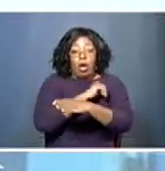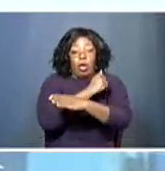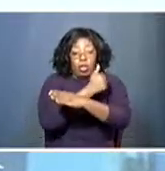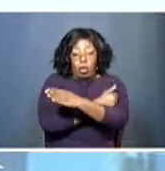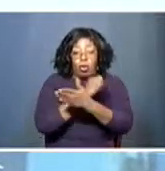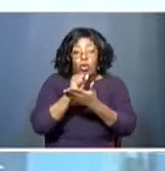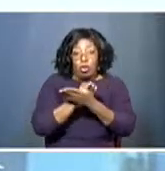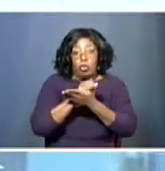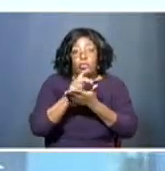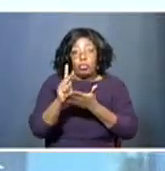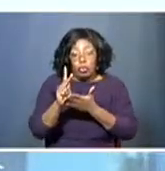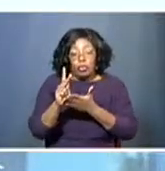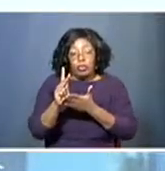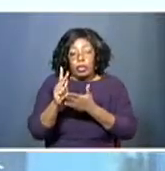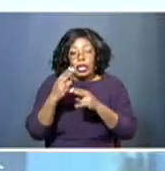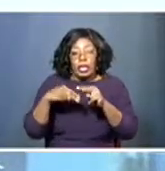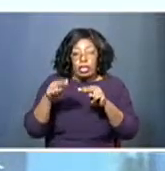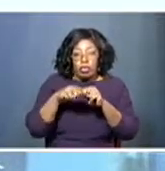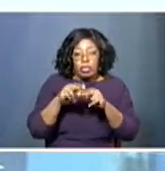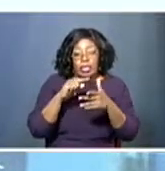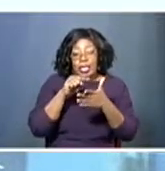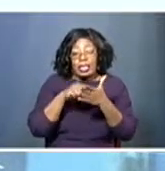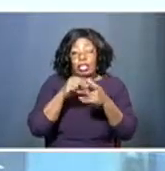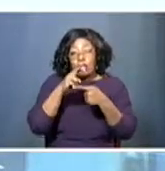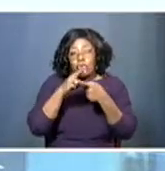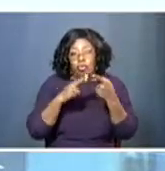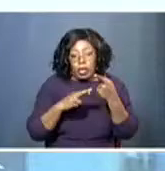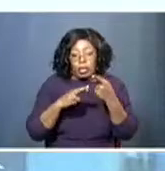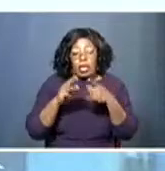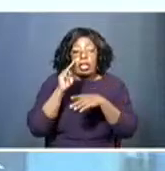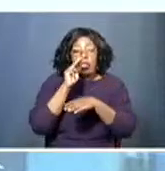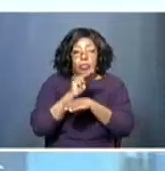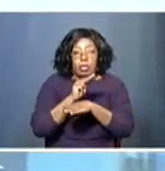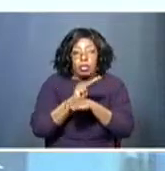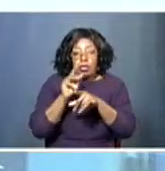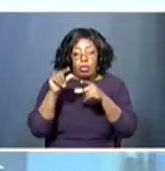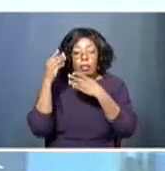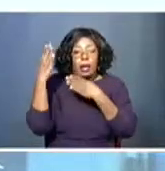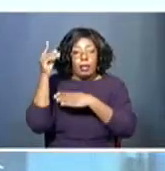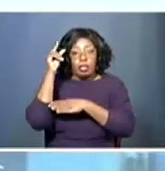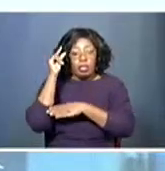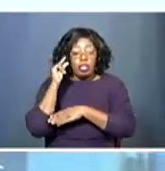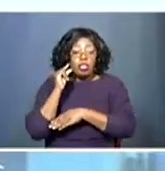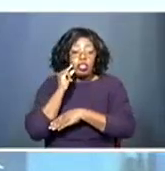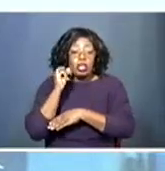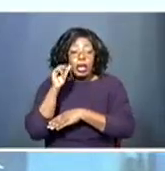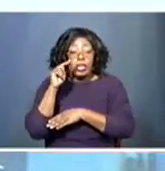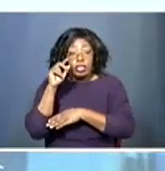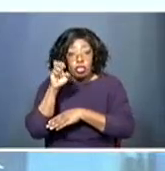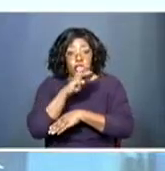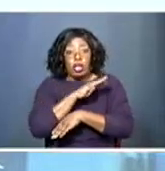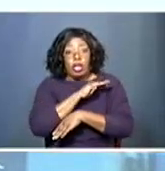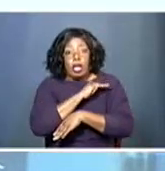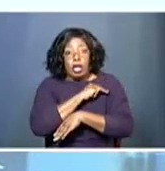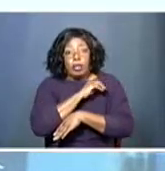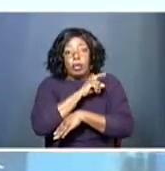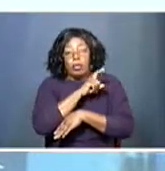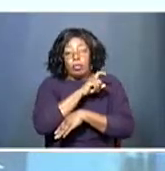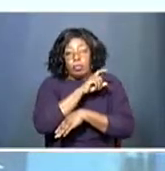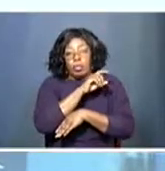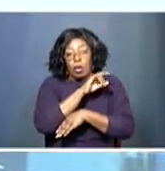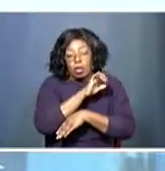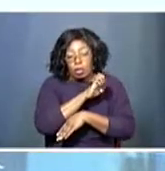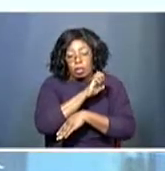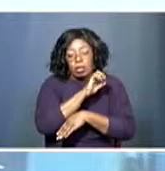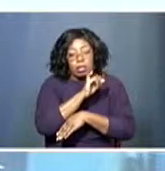much contested hike. The rate increase, something Minister for Grand Bahama, the Honorable Ginger Moxey, says the government staunchly disapproved